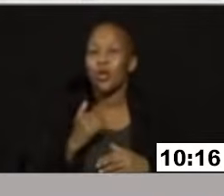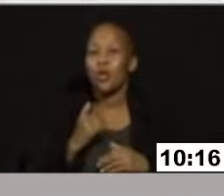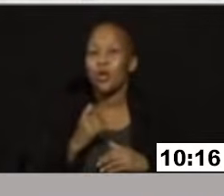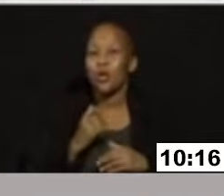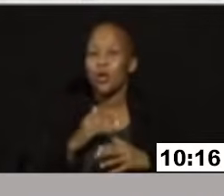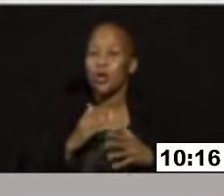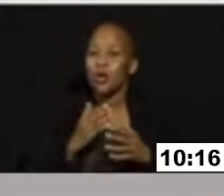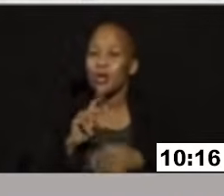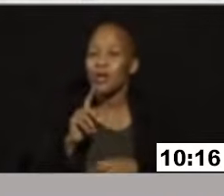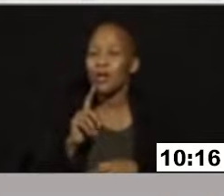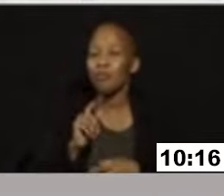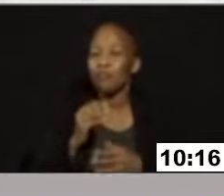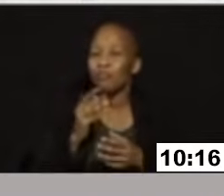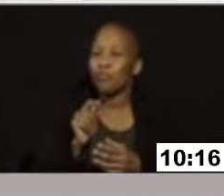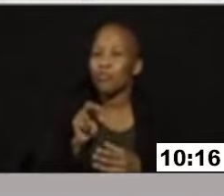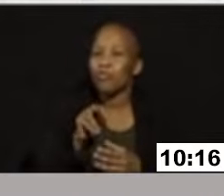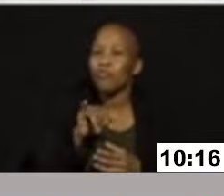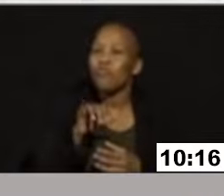for any